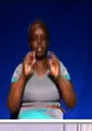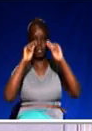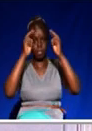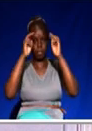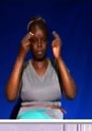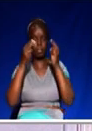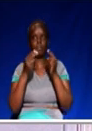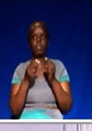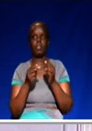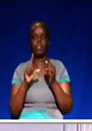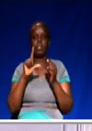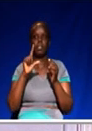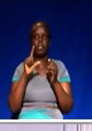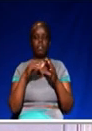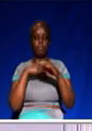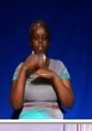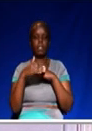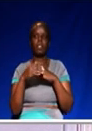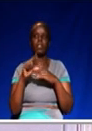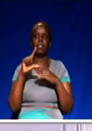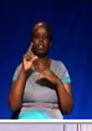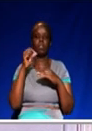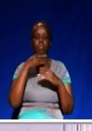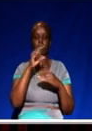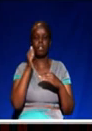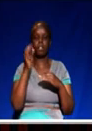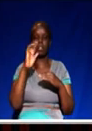interest today is further logarithms.